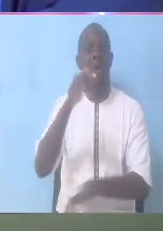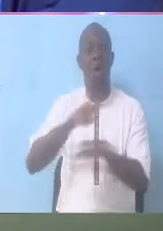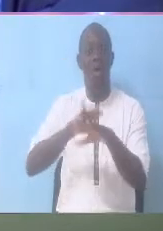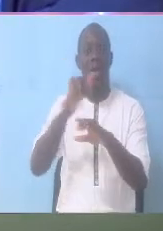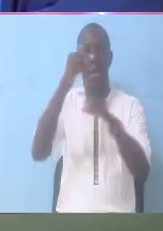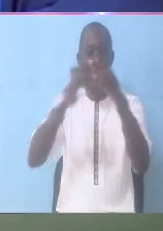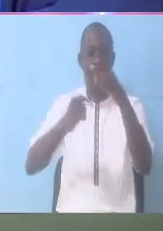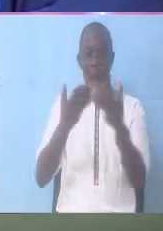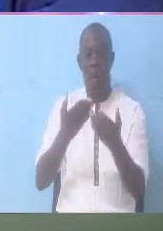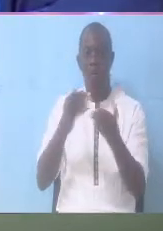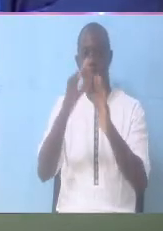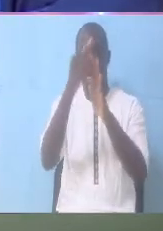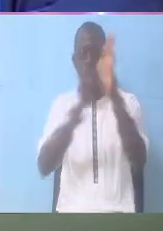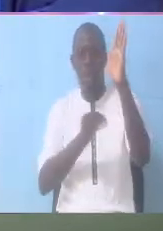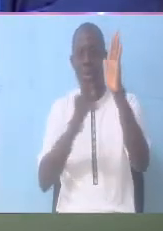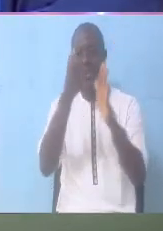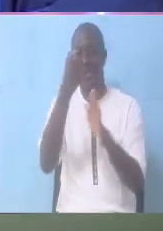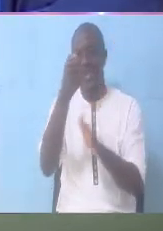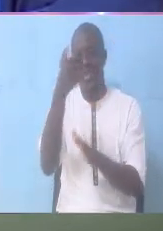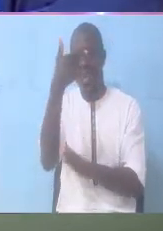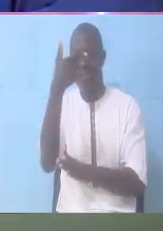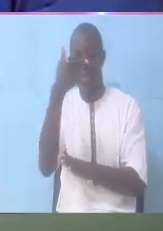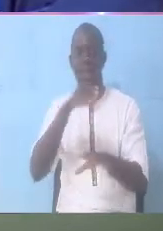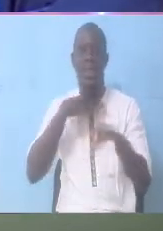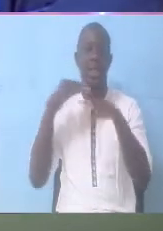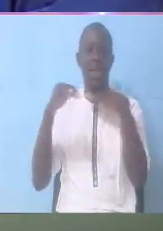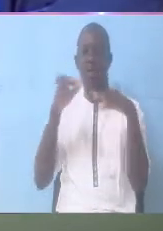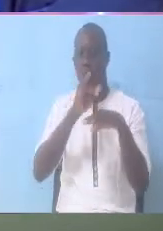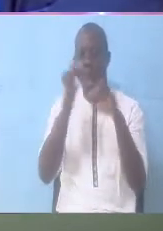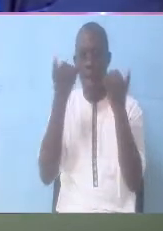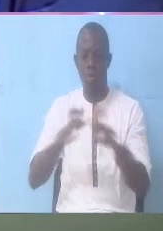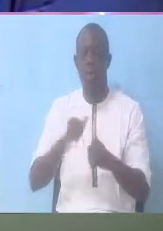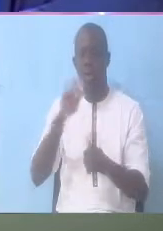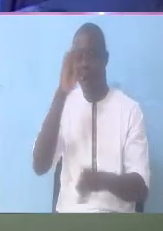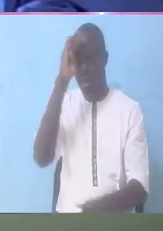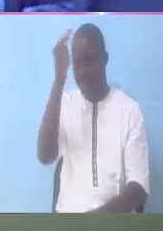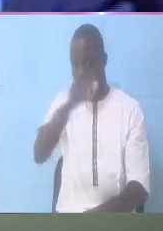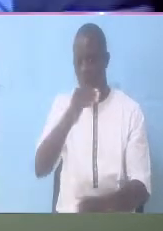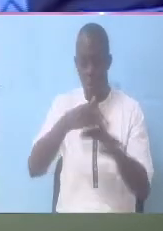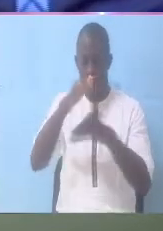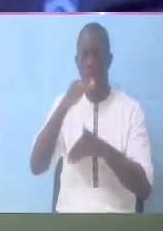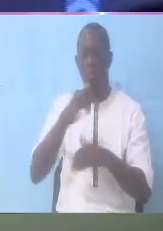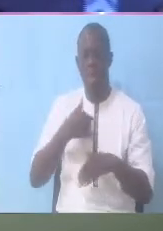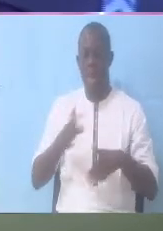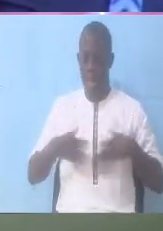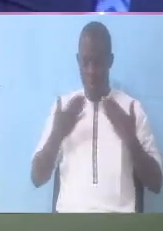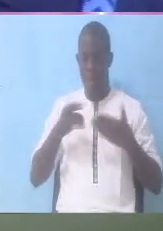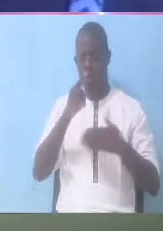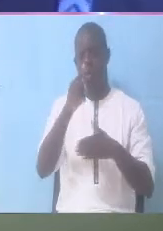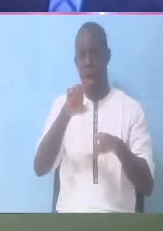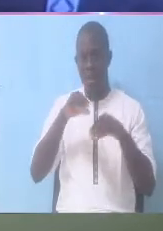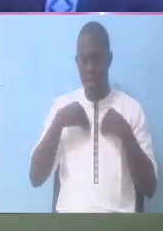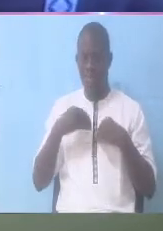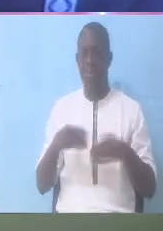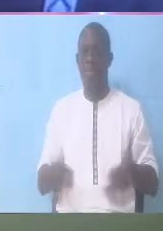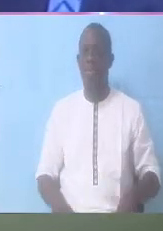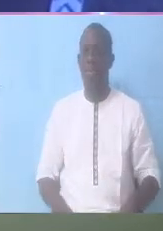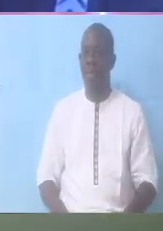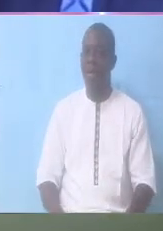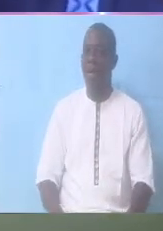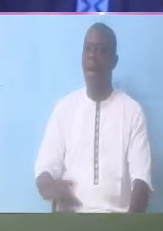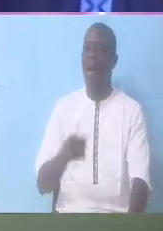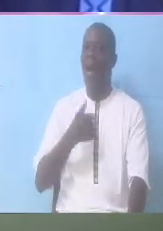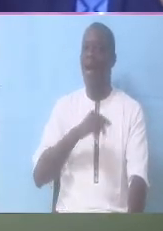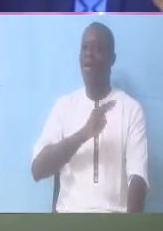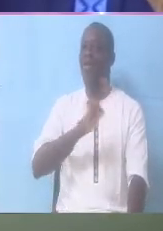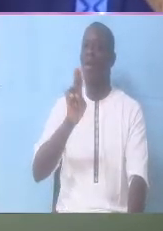killings. All right, sir. Thank you very much. I'm glad that you accept. Let's move on. I did not accept